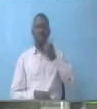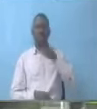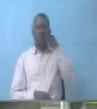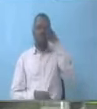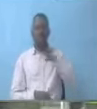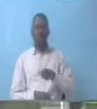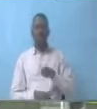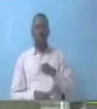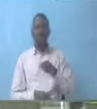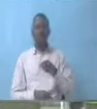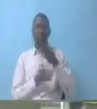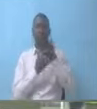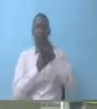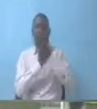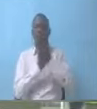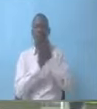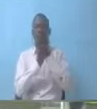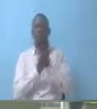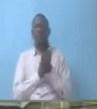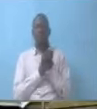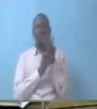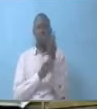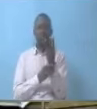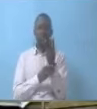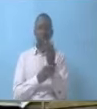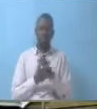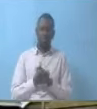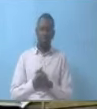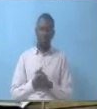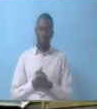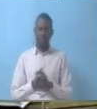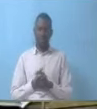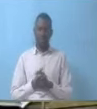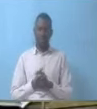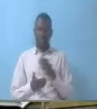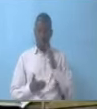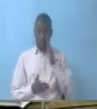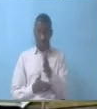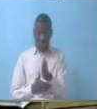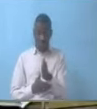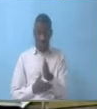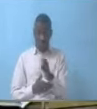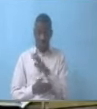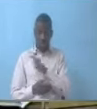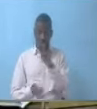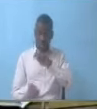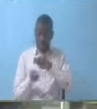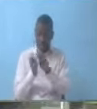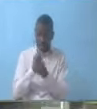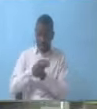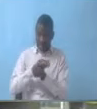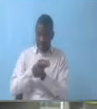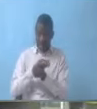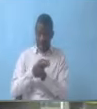1994. Thank you. So, are we sure that it was not amended? The schedule. Yes.